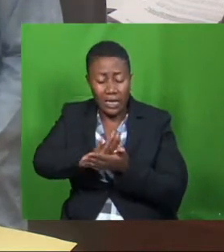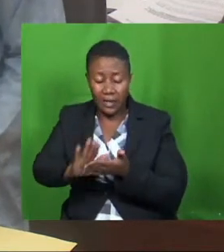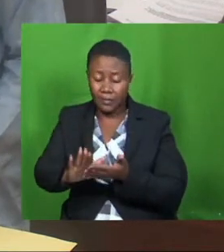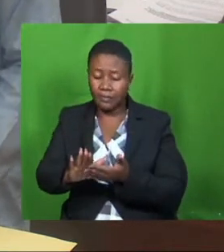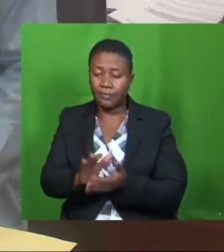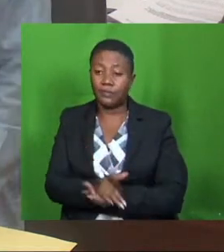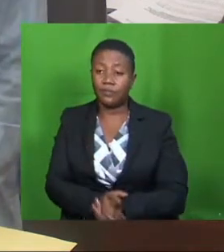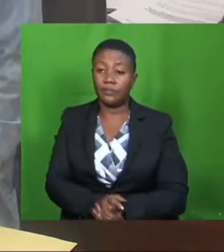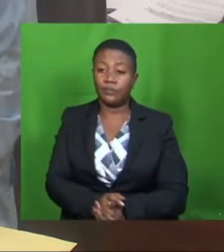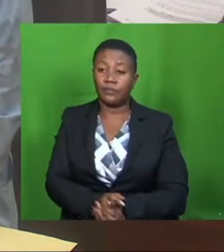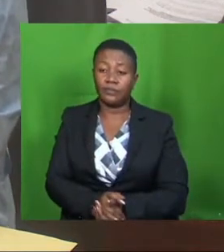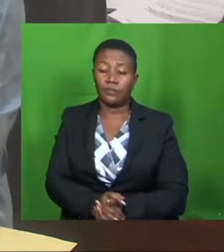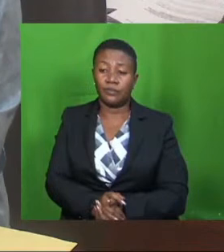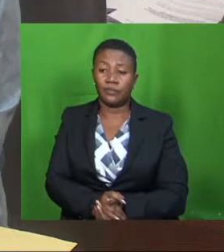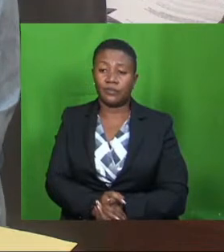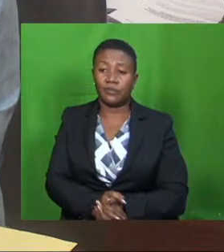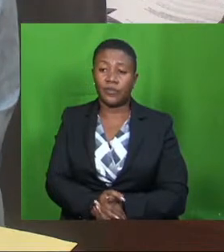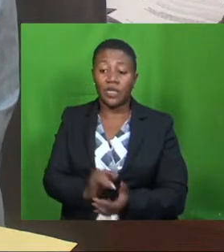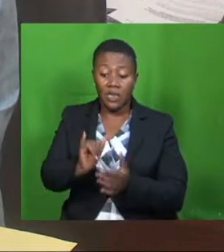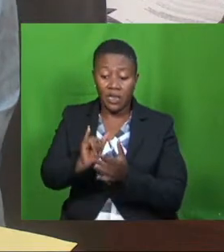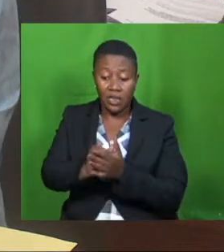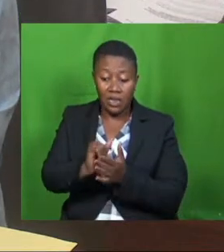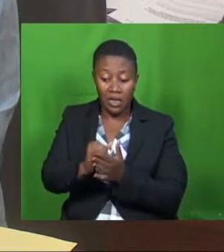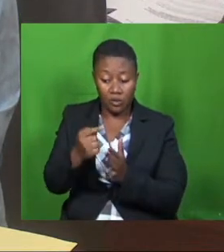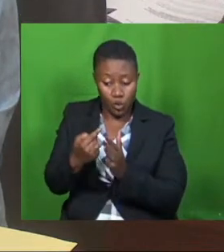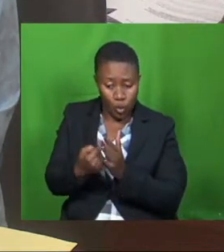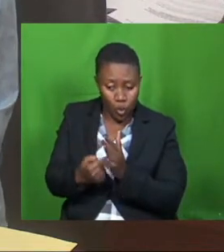about the minister